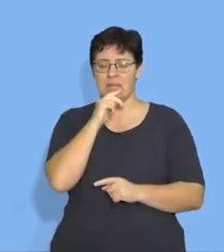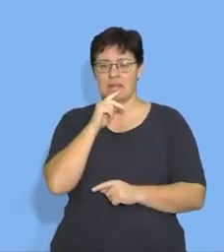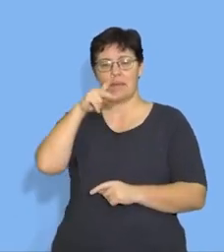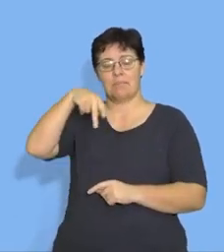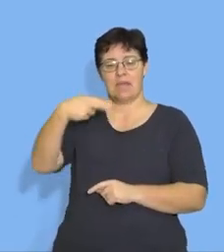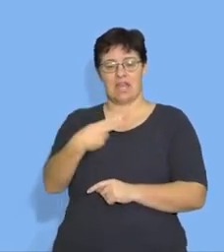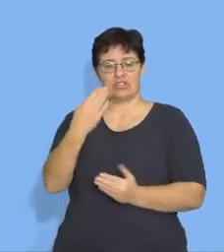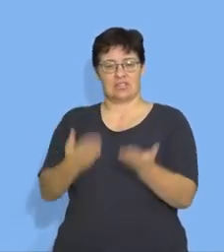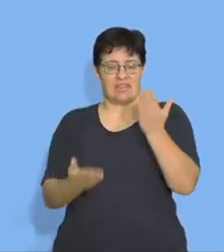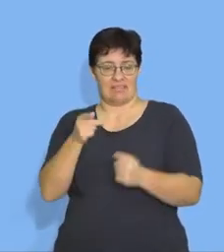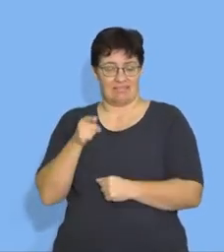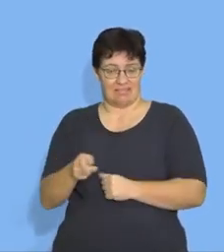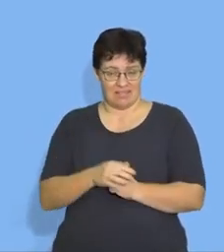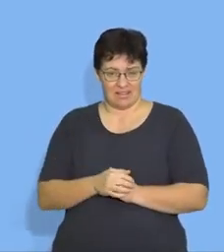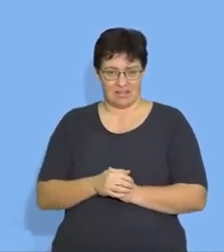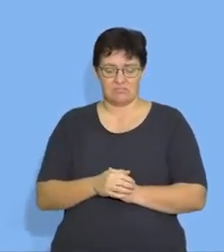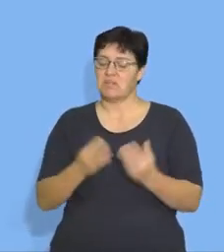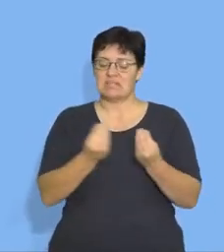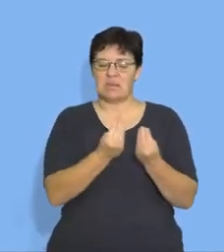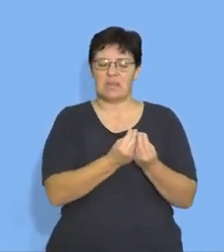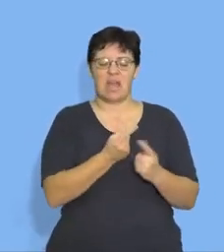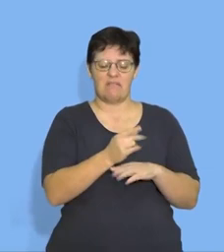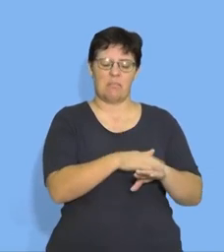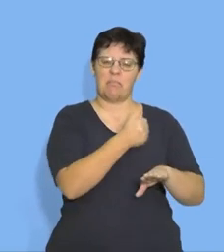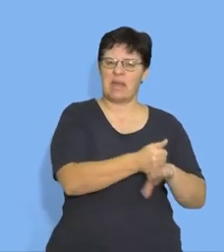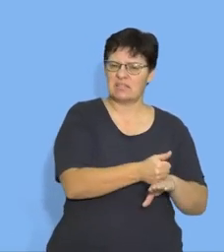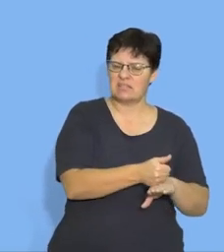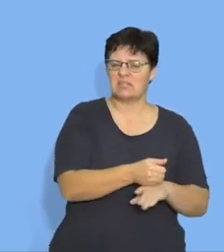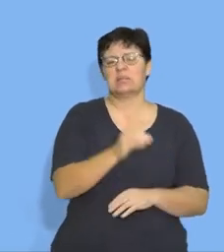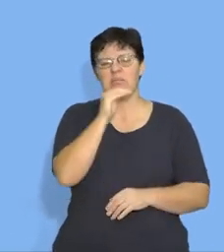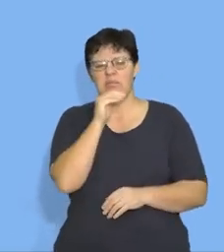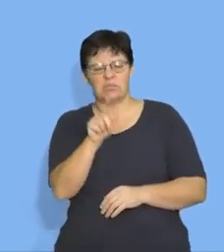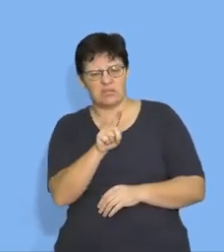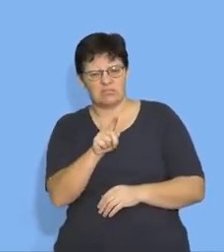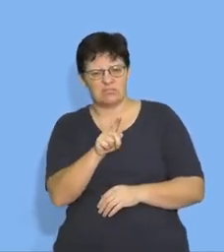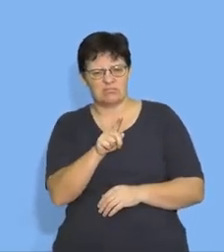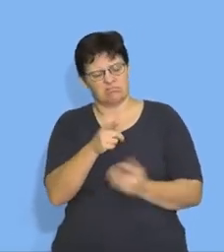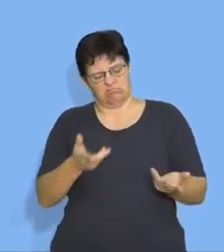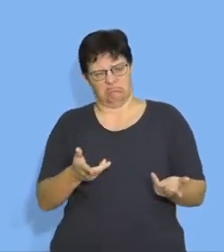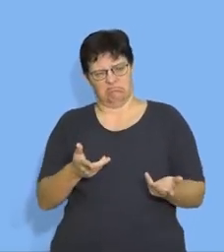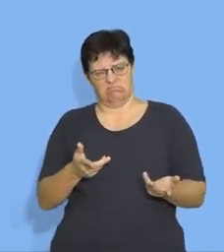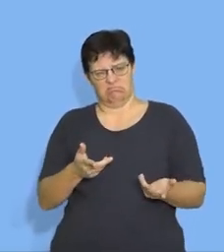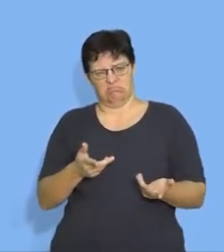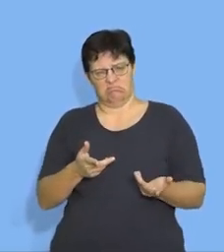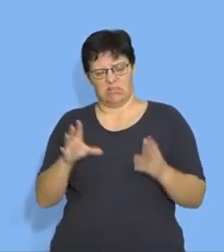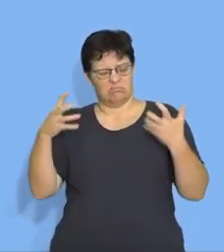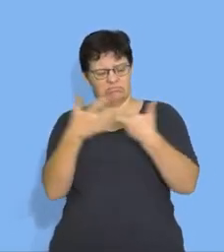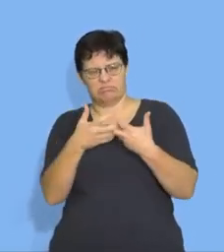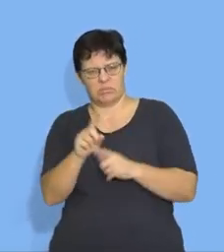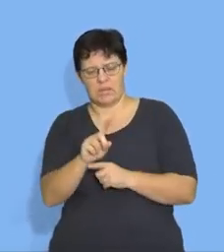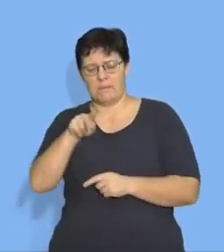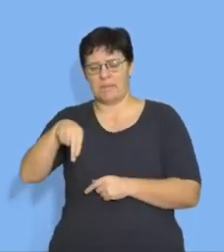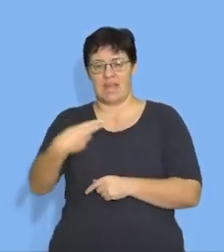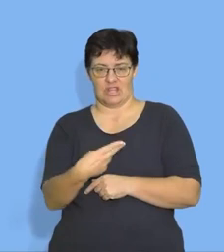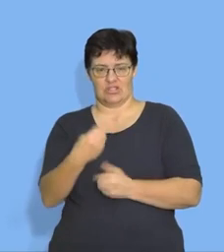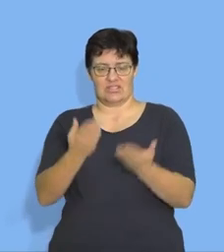scale, if you say a substance is a base, exactly what is that based on in terms of, the pH scale? So